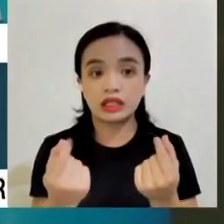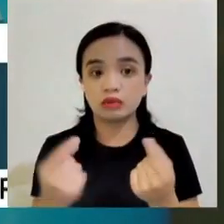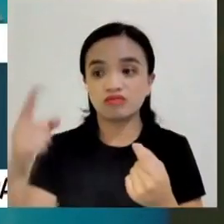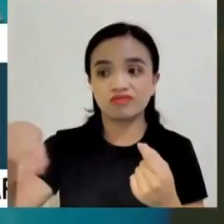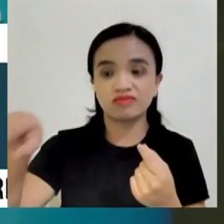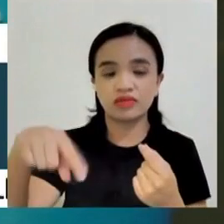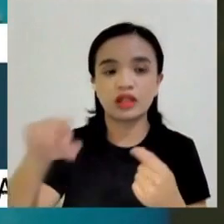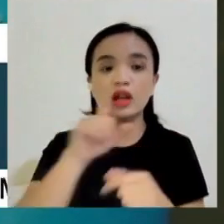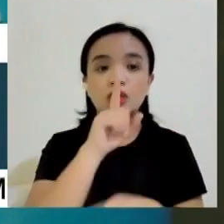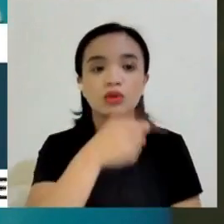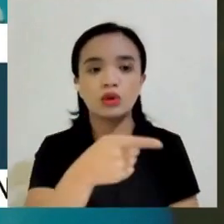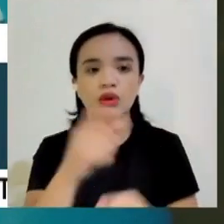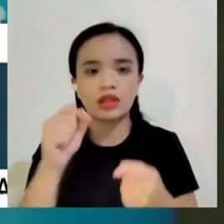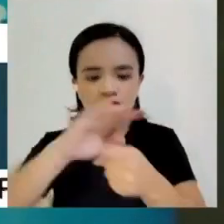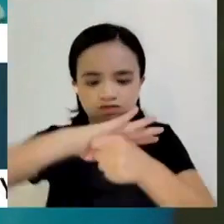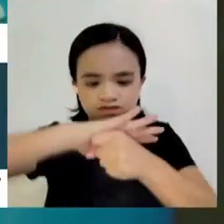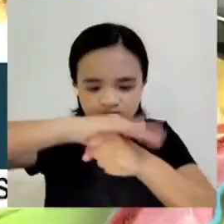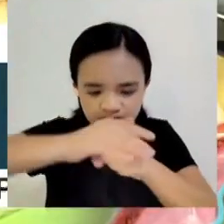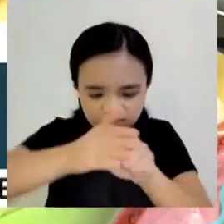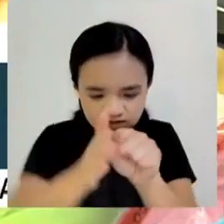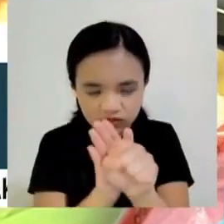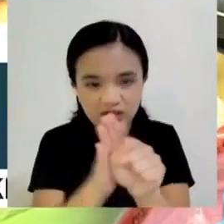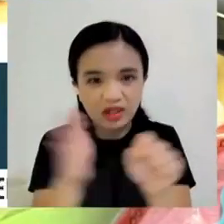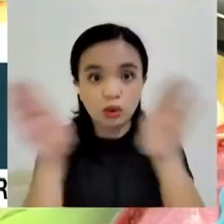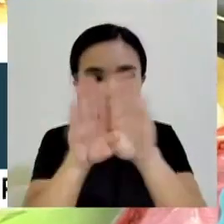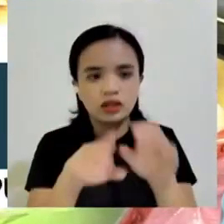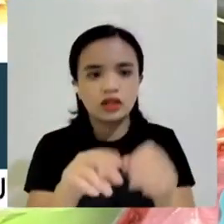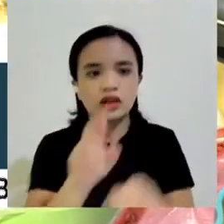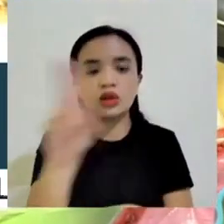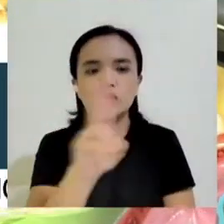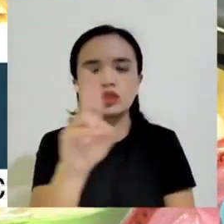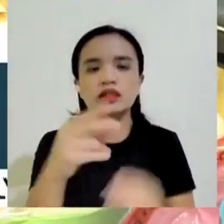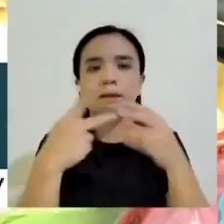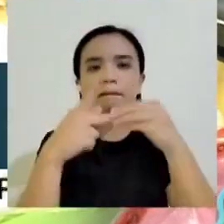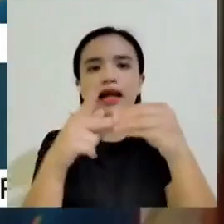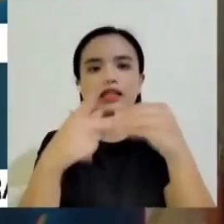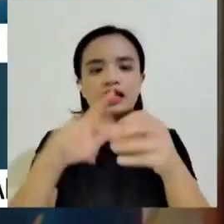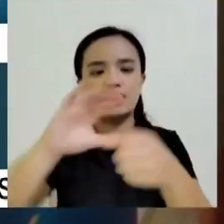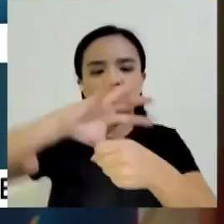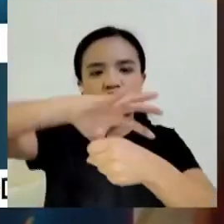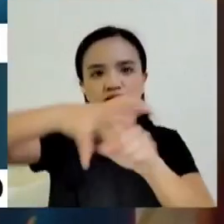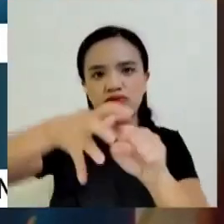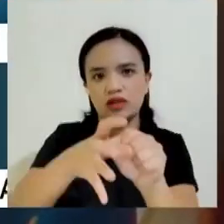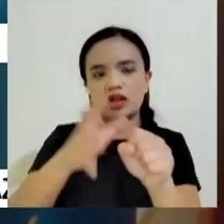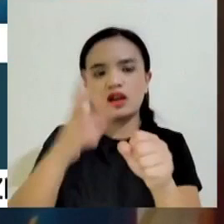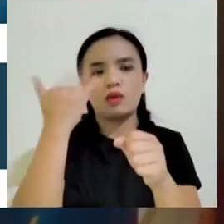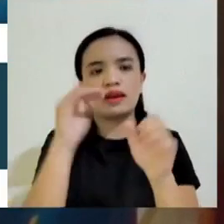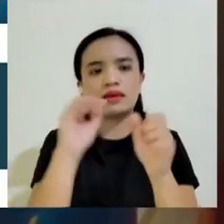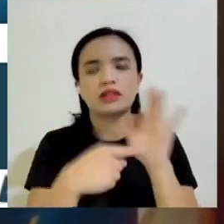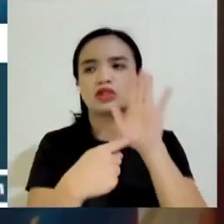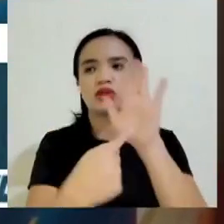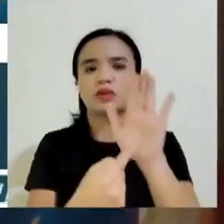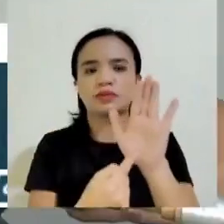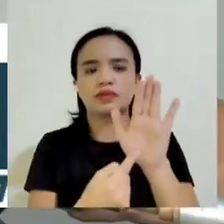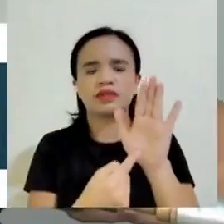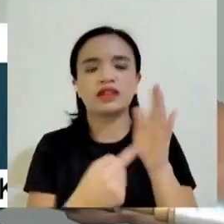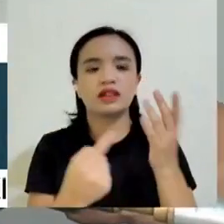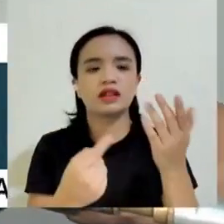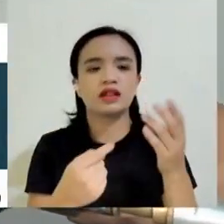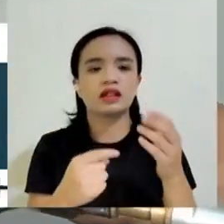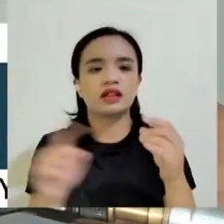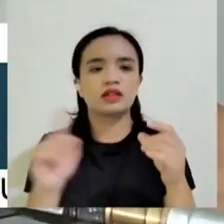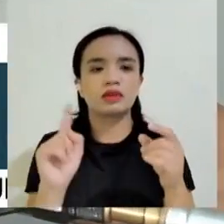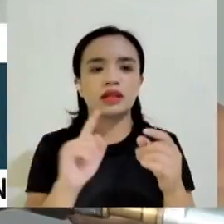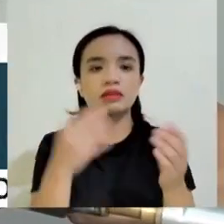ng maganda is they used a plastic po that would make it appear na binili ito sa duty free. Nakita po